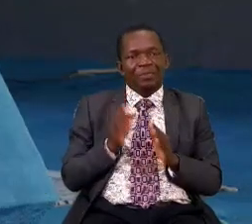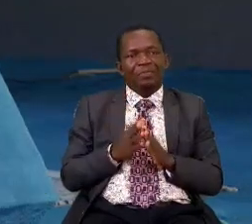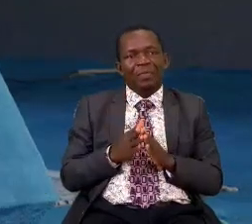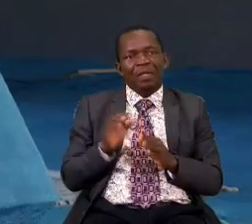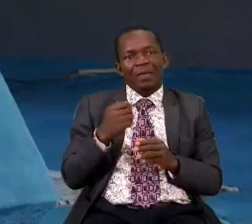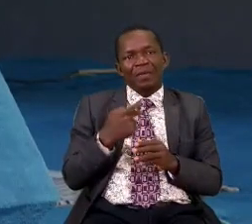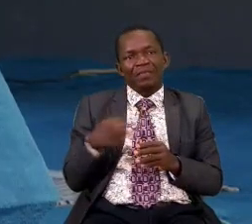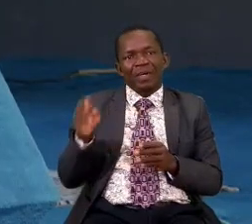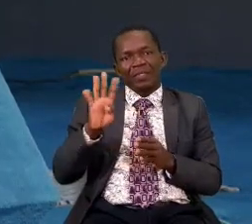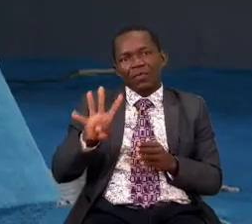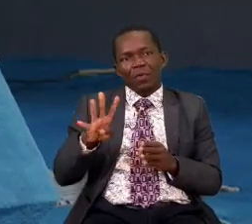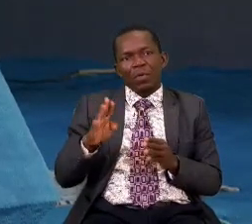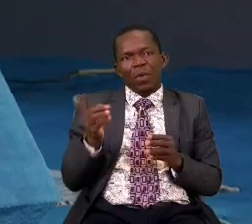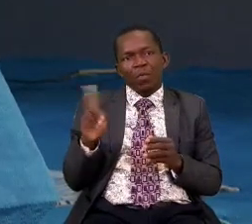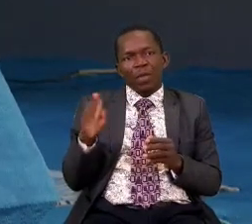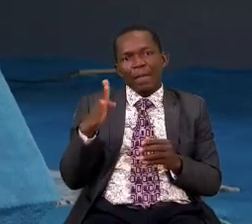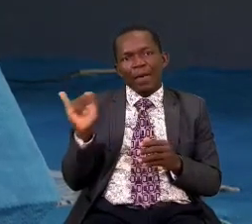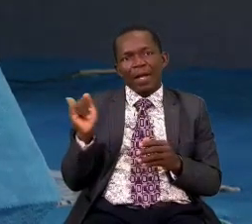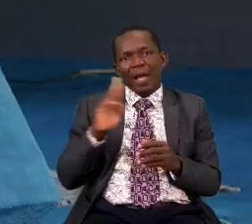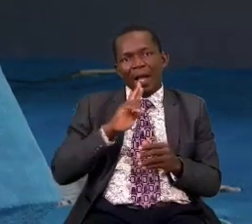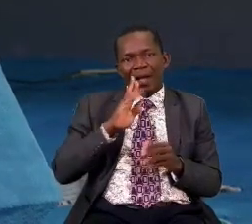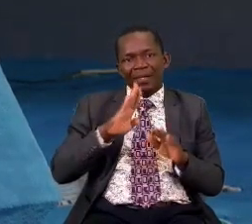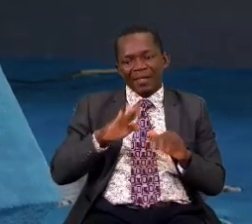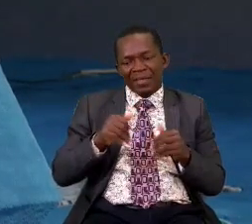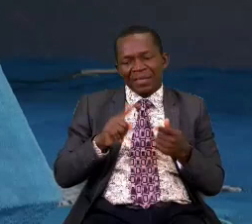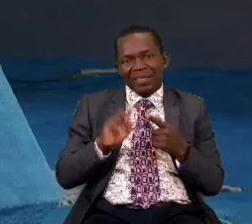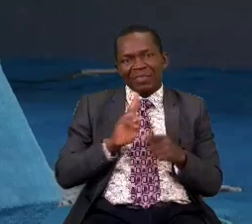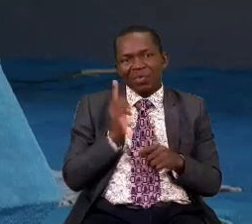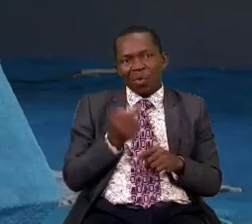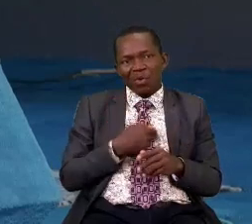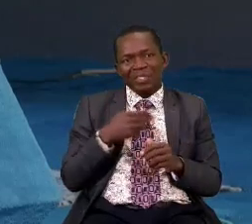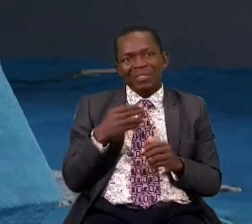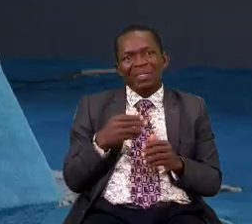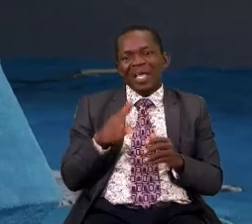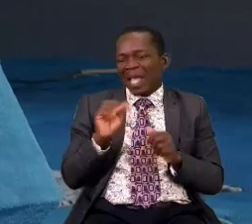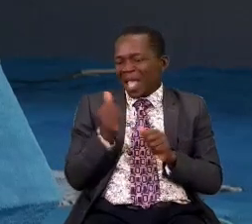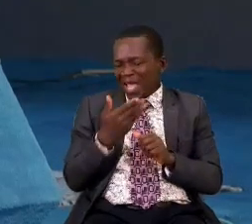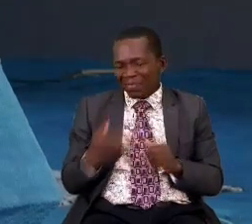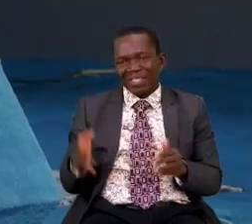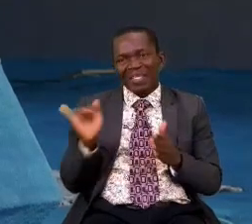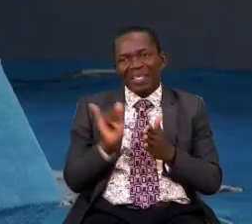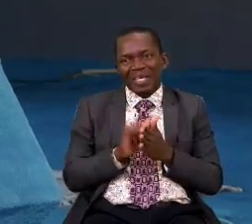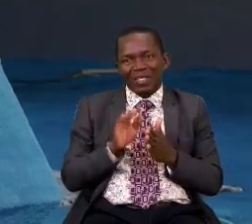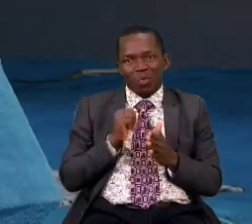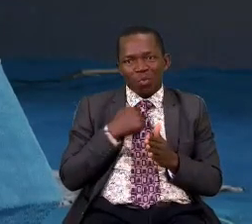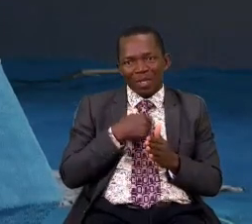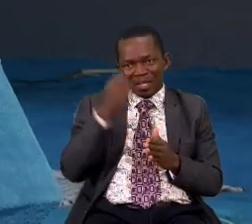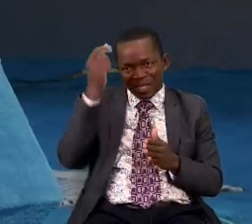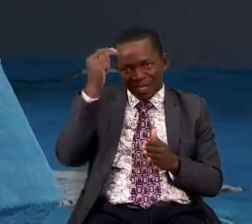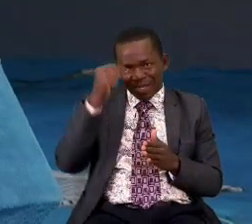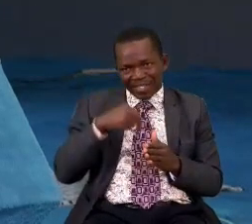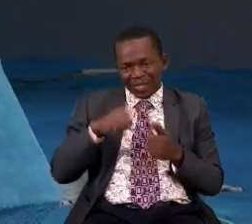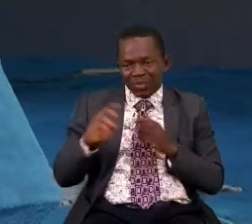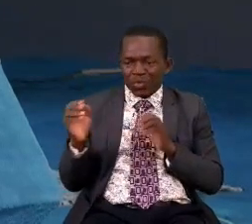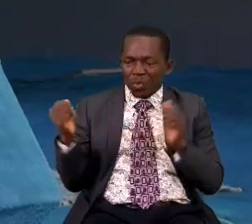confront every good liars everything we ought to have to despise the fire of nip